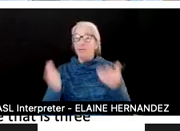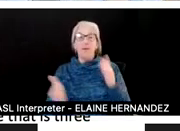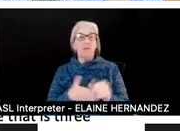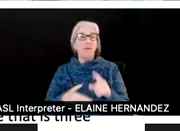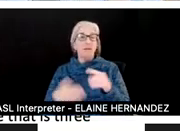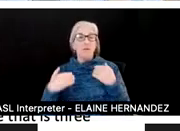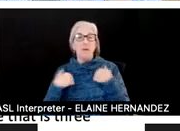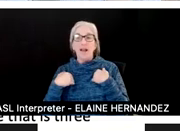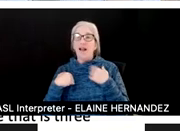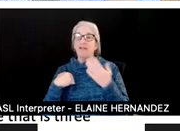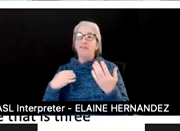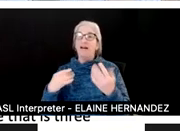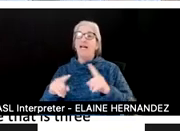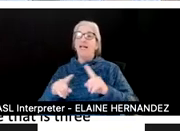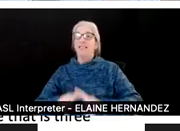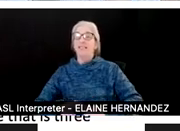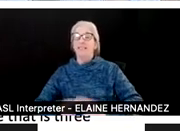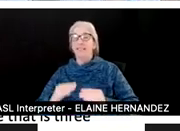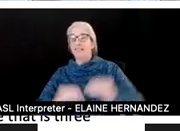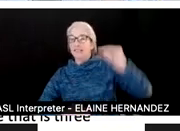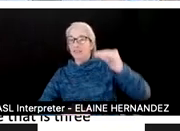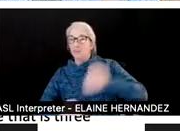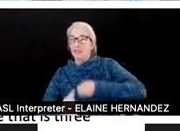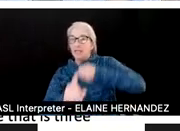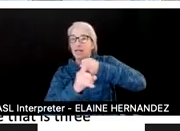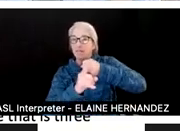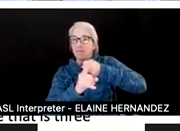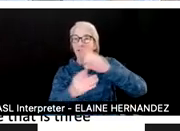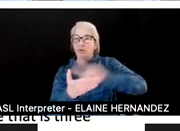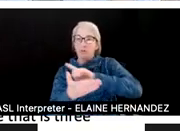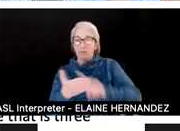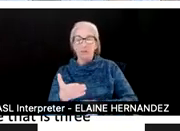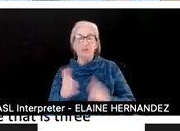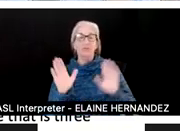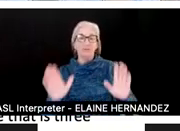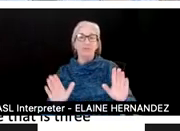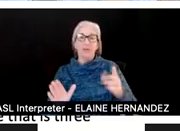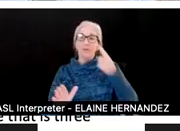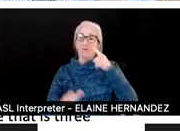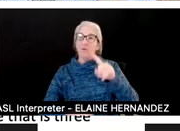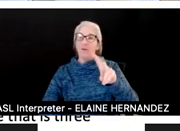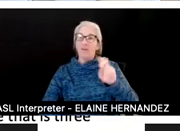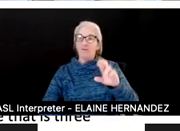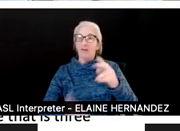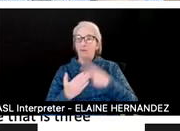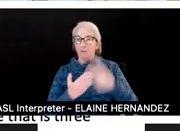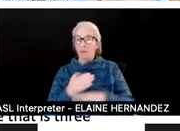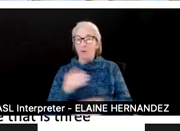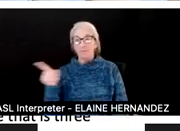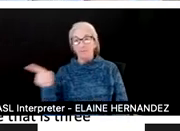discrimination specific to the voucher program. So here, Lenny requires that all